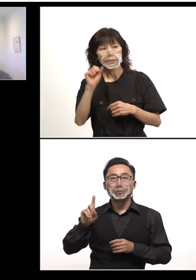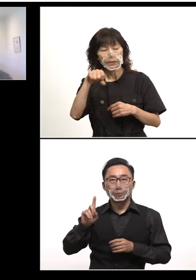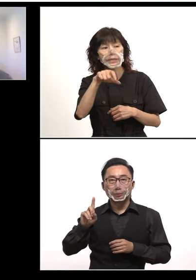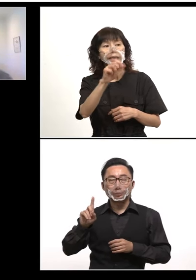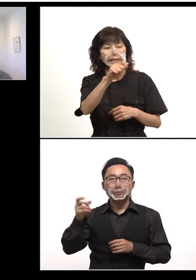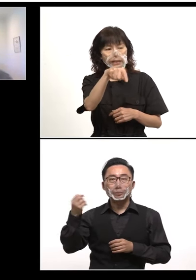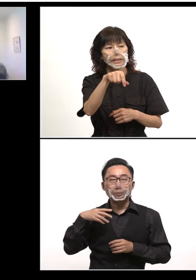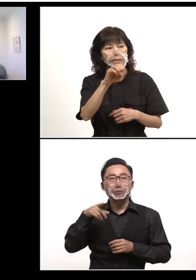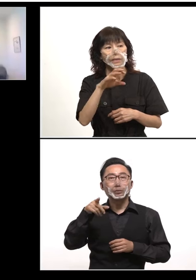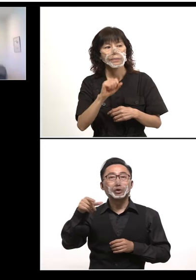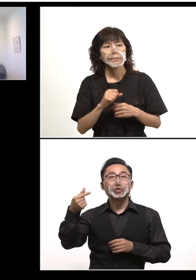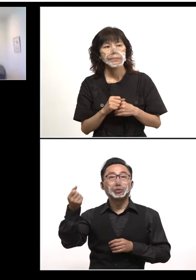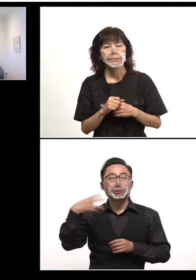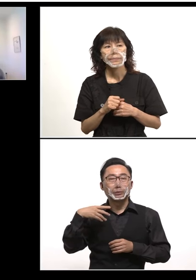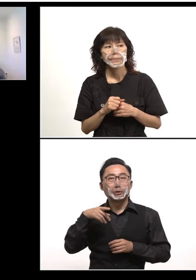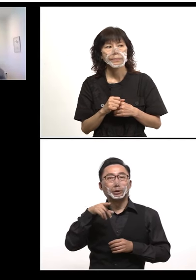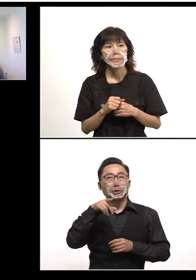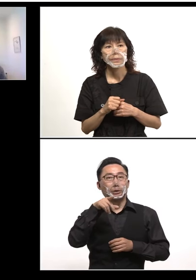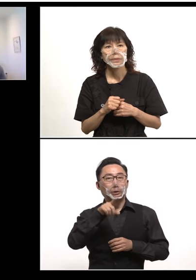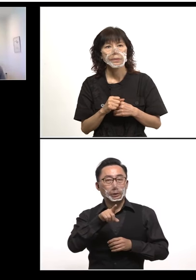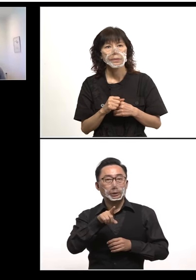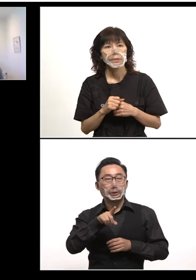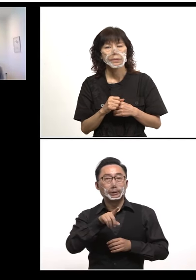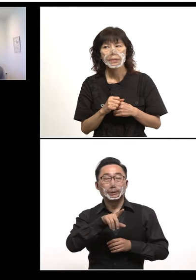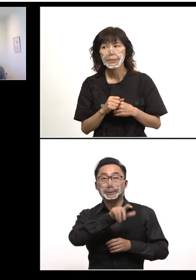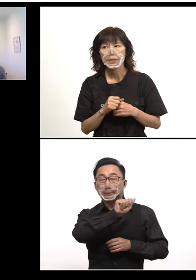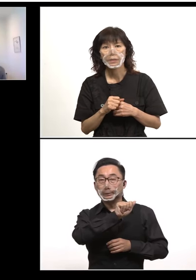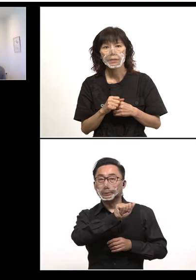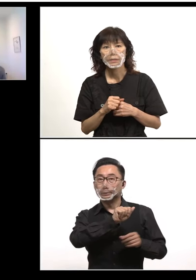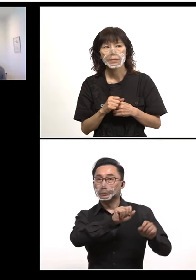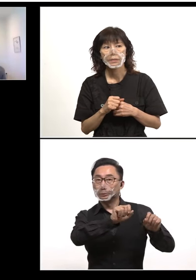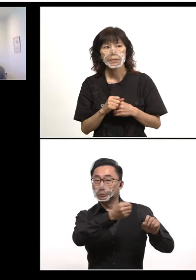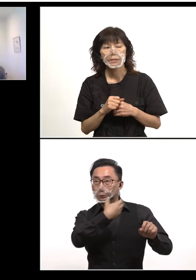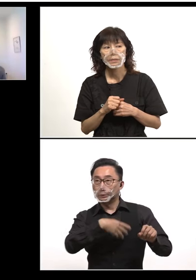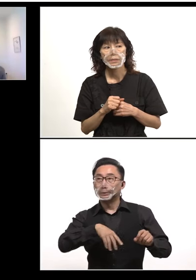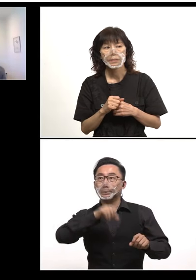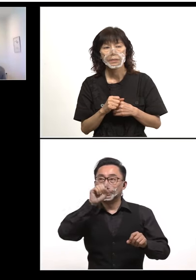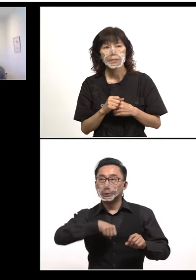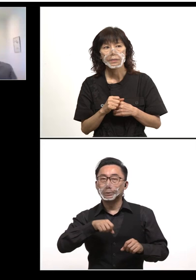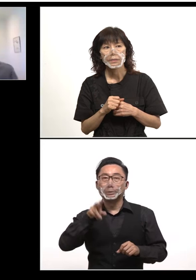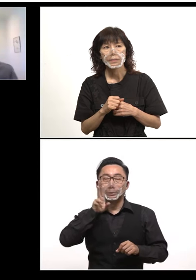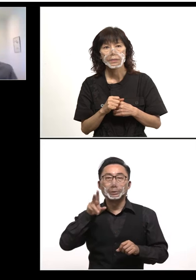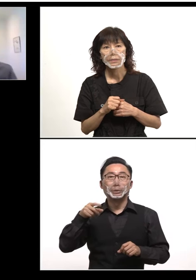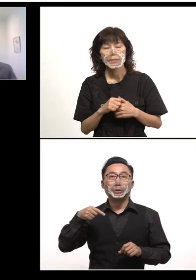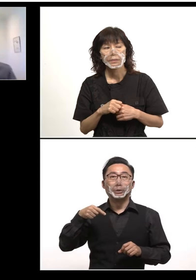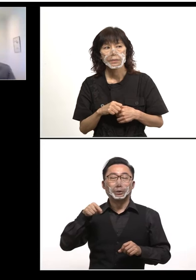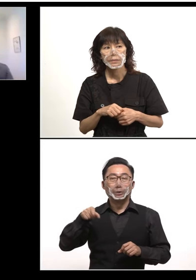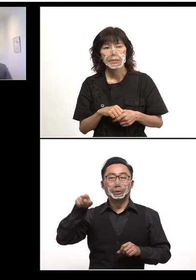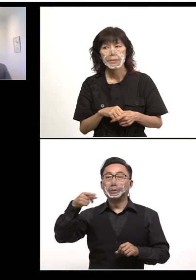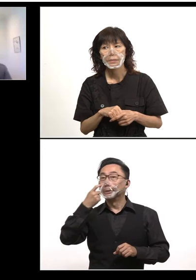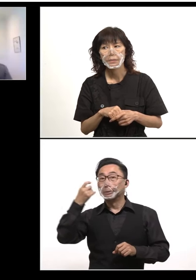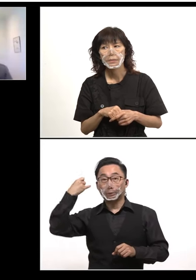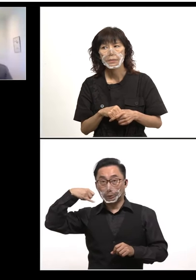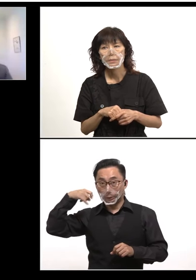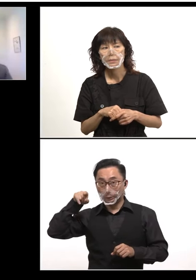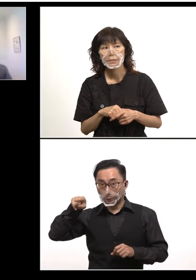also at the place of the deaf community in the UK. I know this from having worked in a theatre in